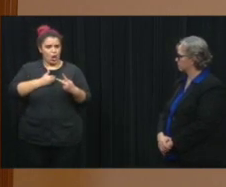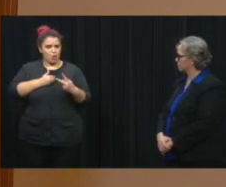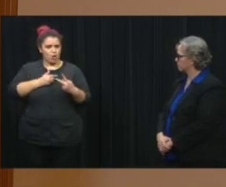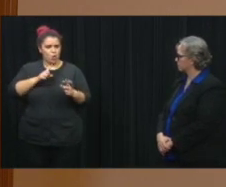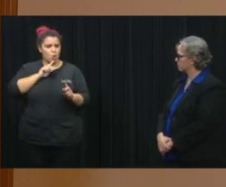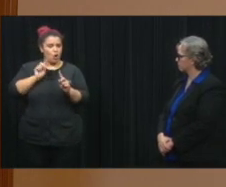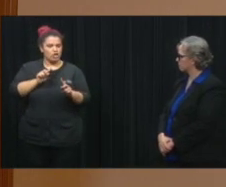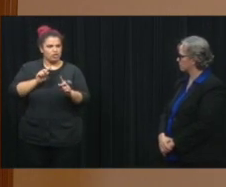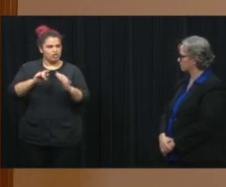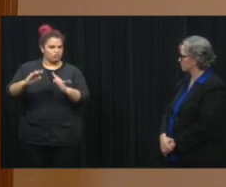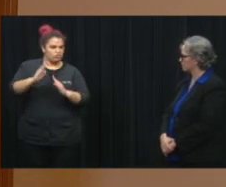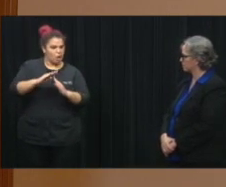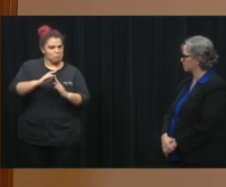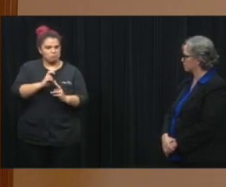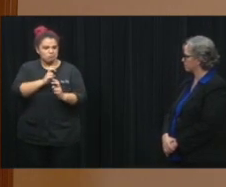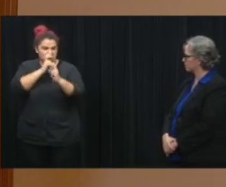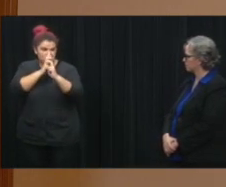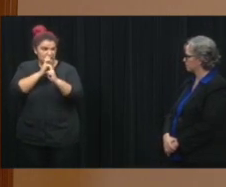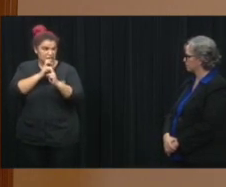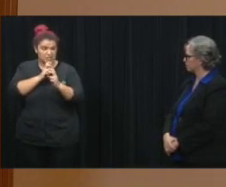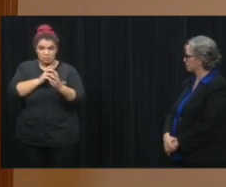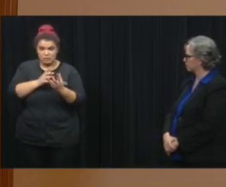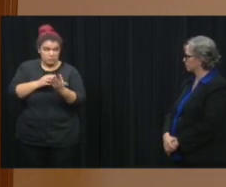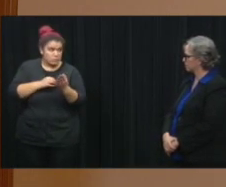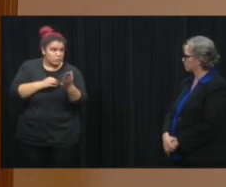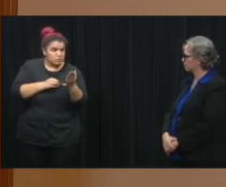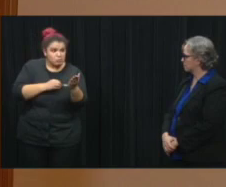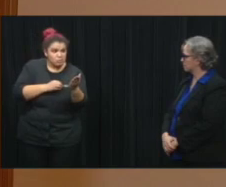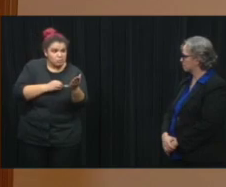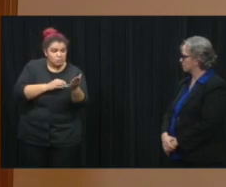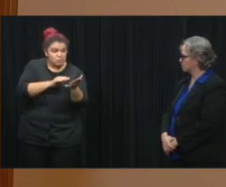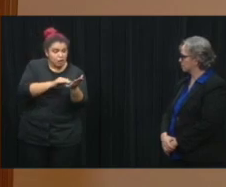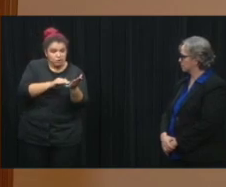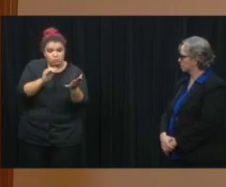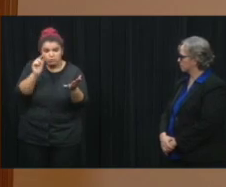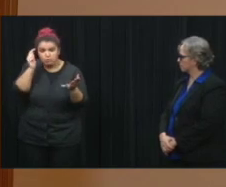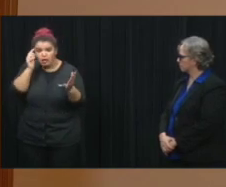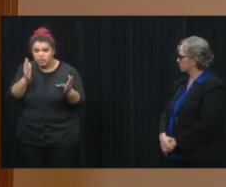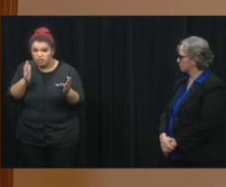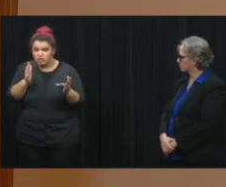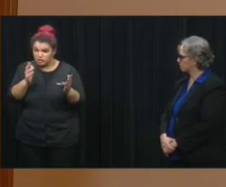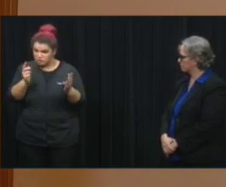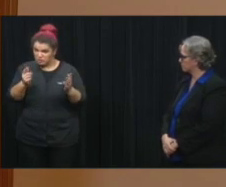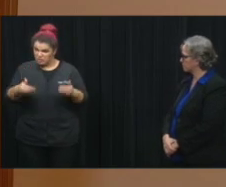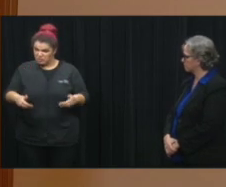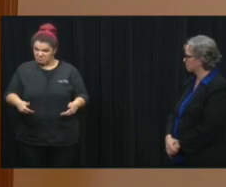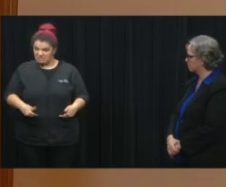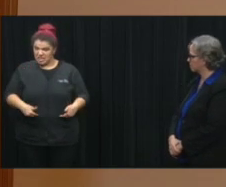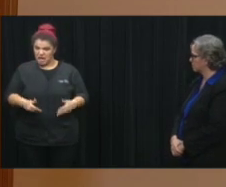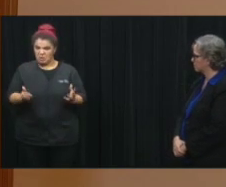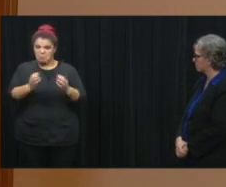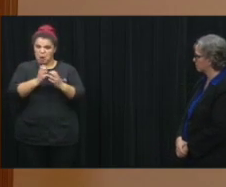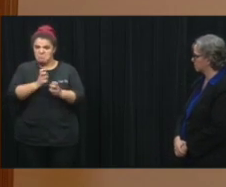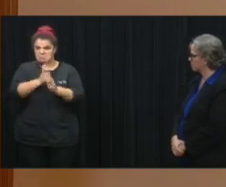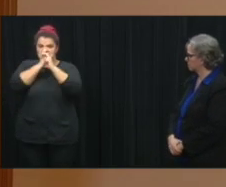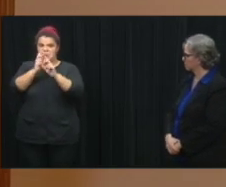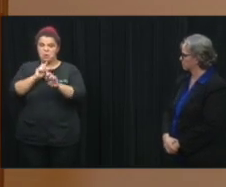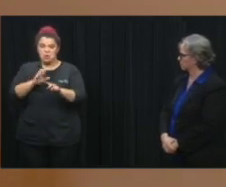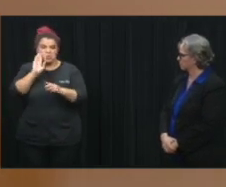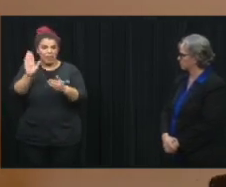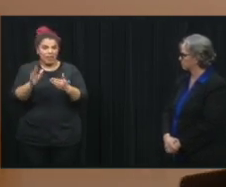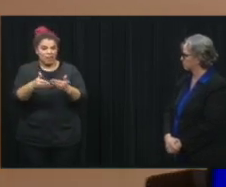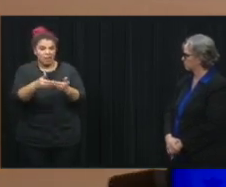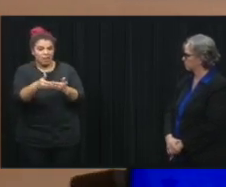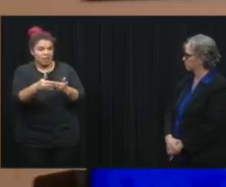Do you, Dr. Acton, or the governor foresee any more strict orders coming? Well, we're going to do what we need to